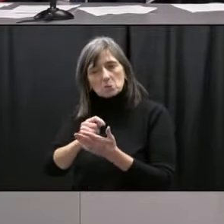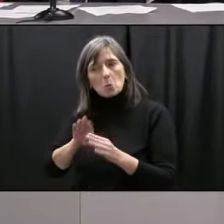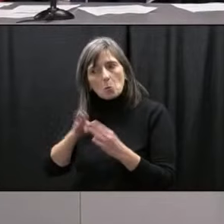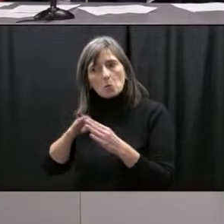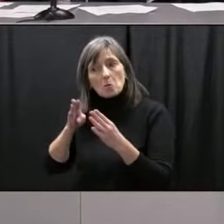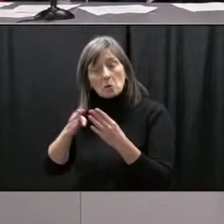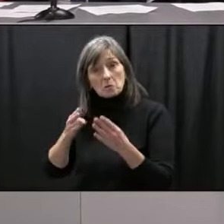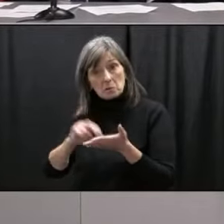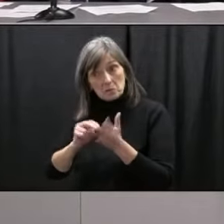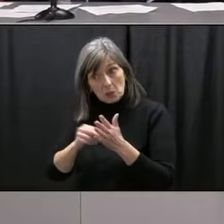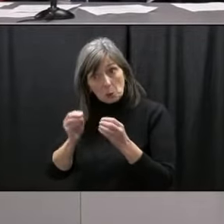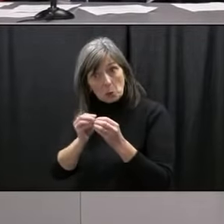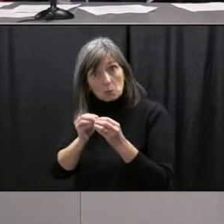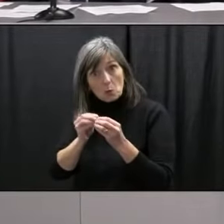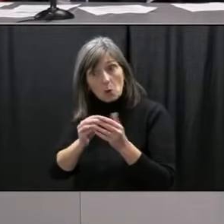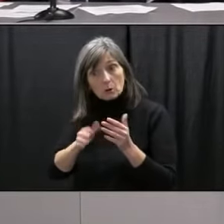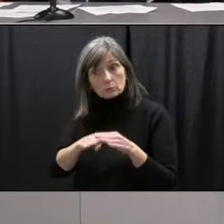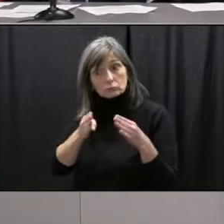back?